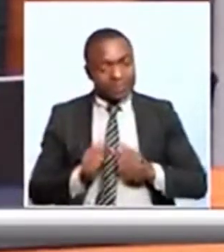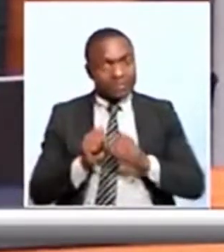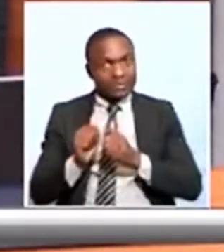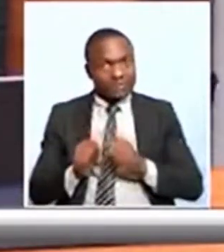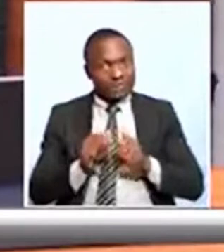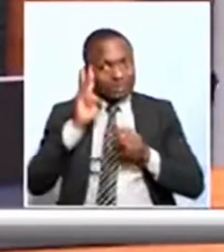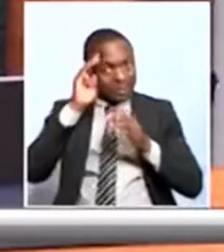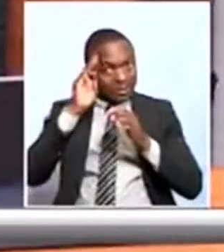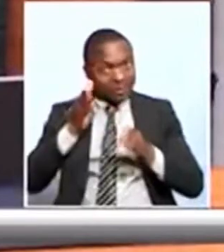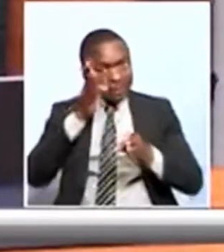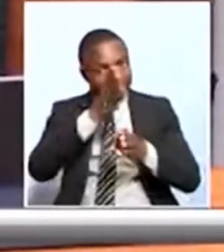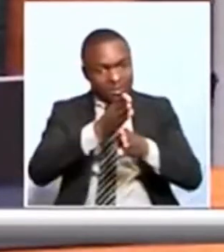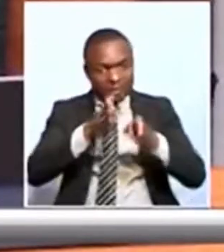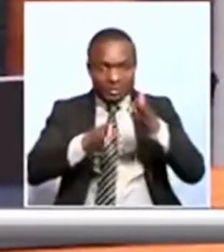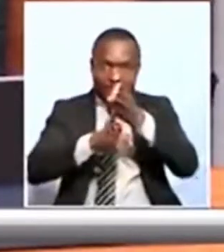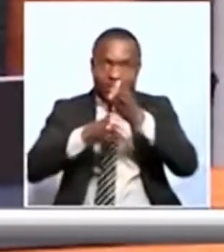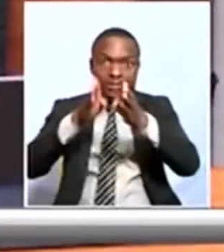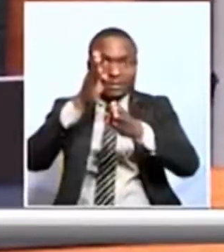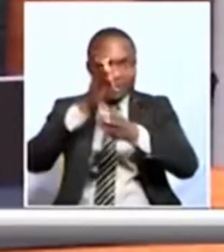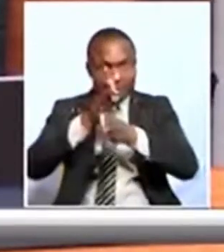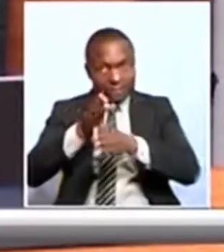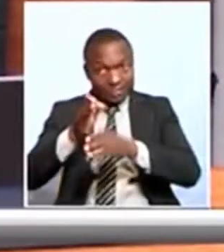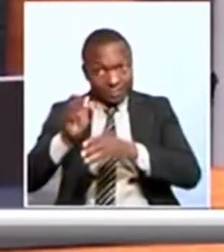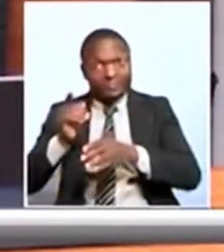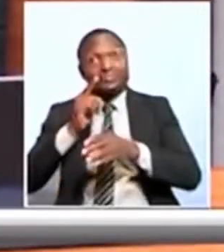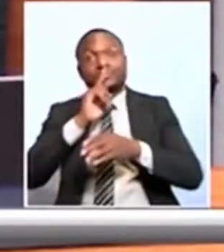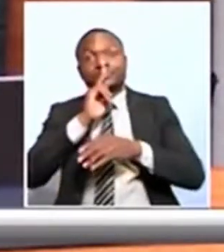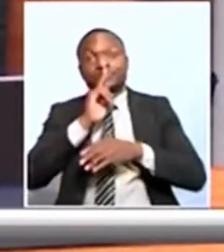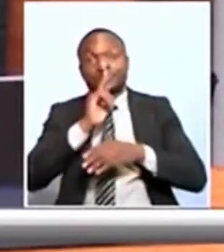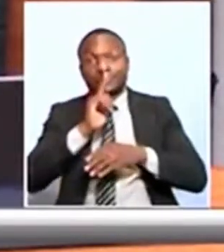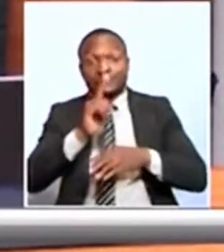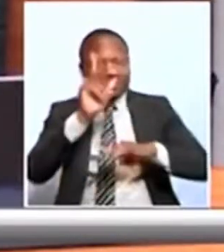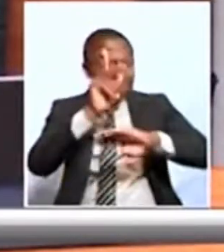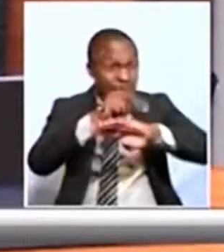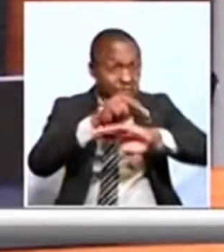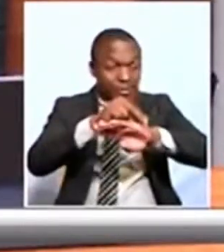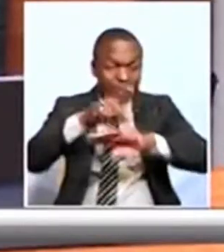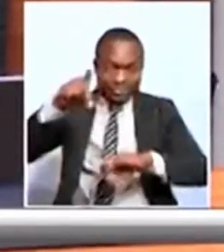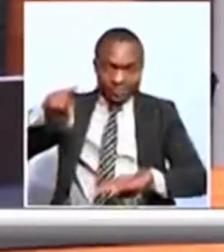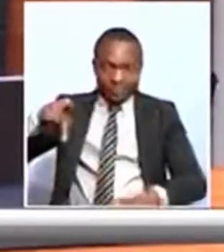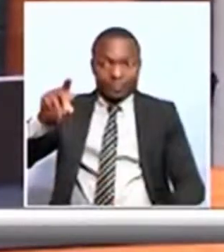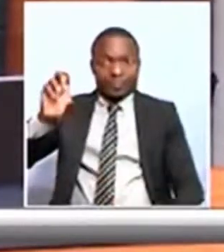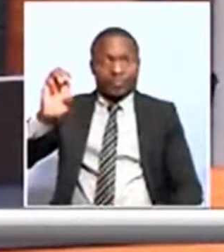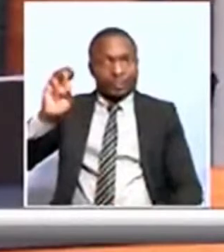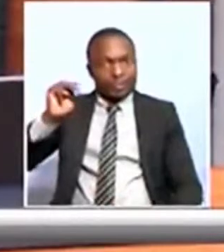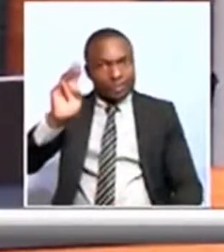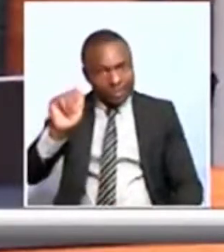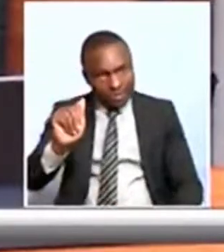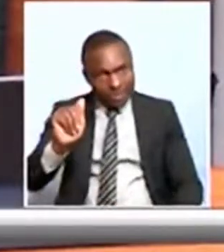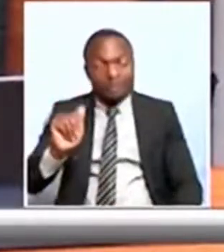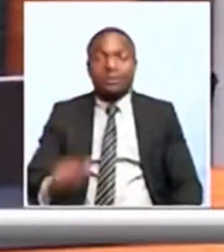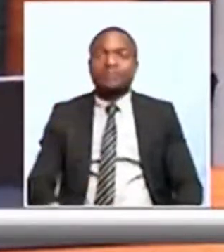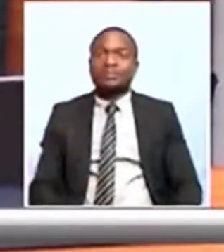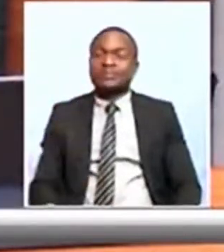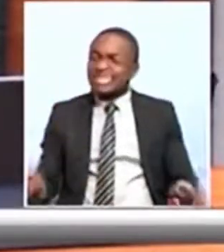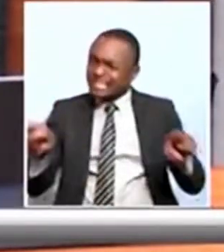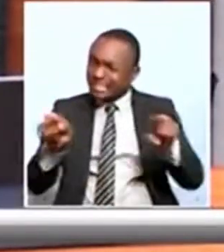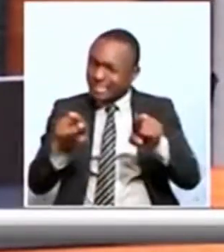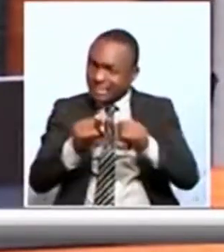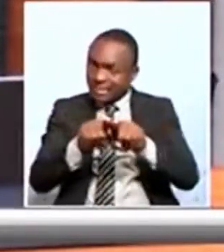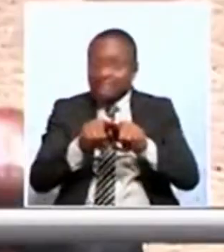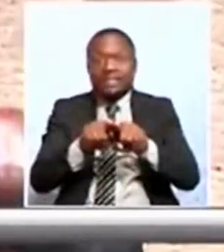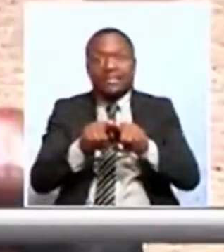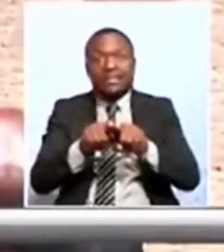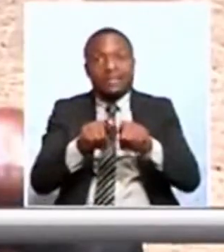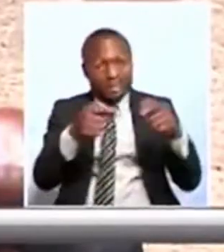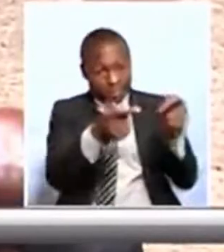Infrastructure, I am sure the project in Pemba falls in the same category with the